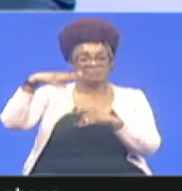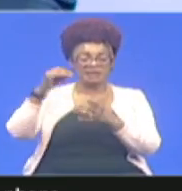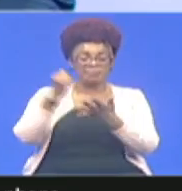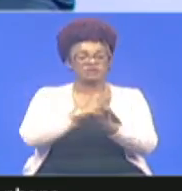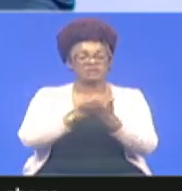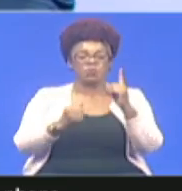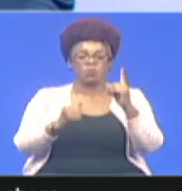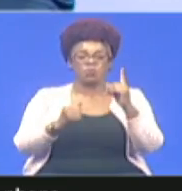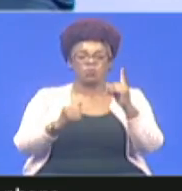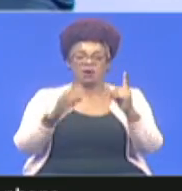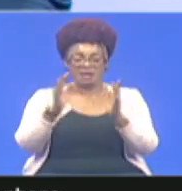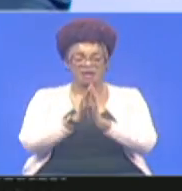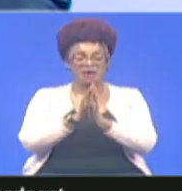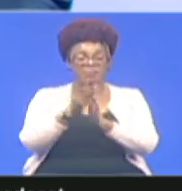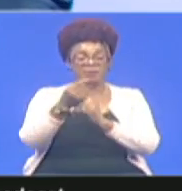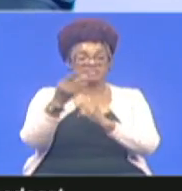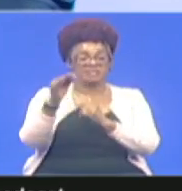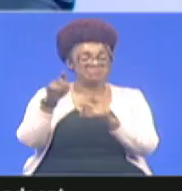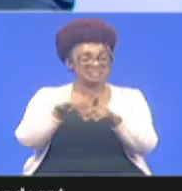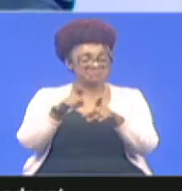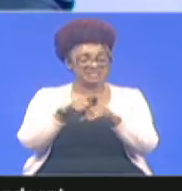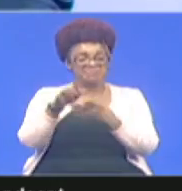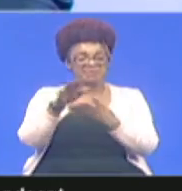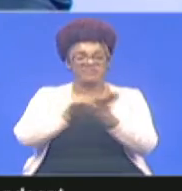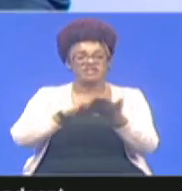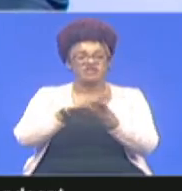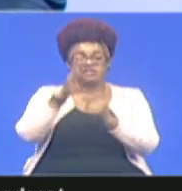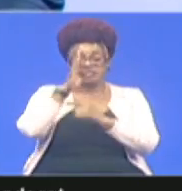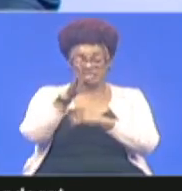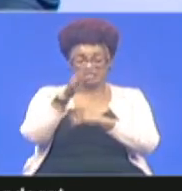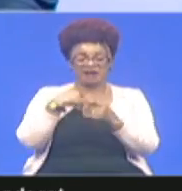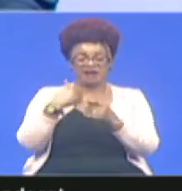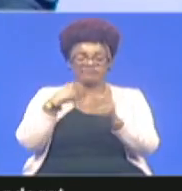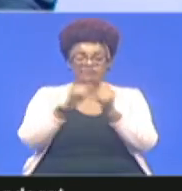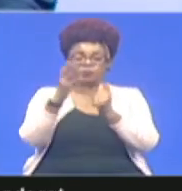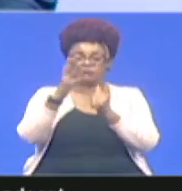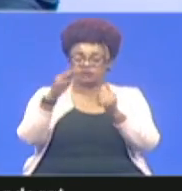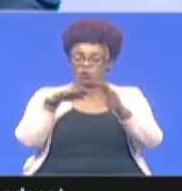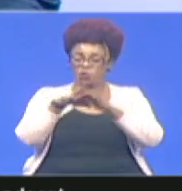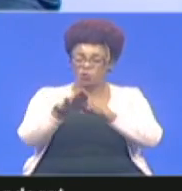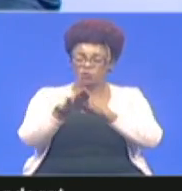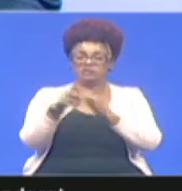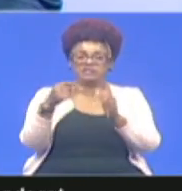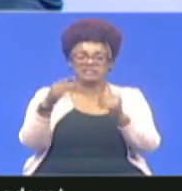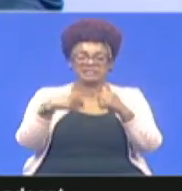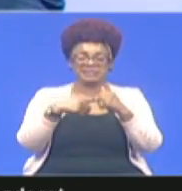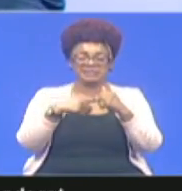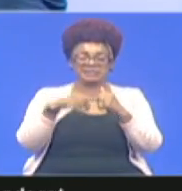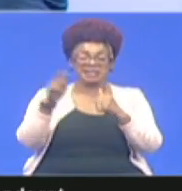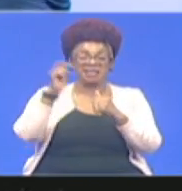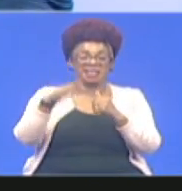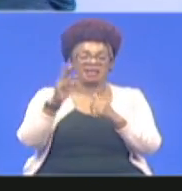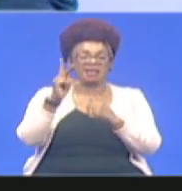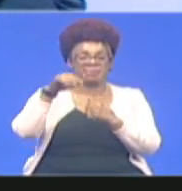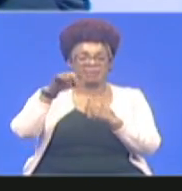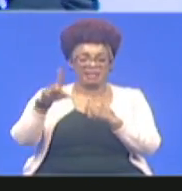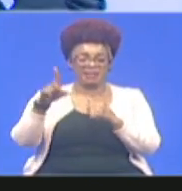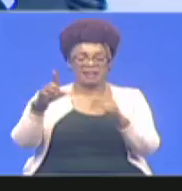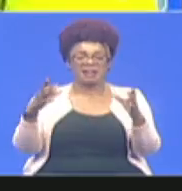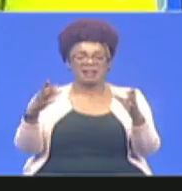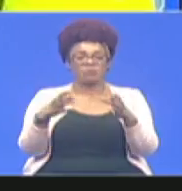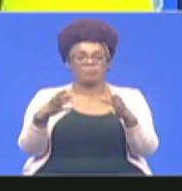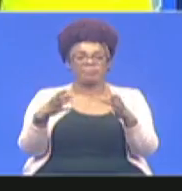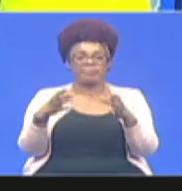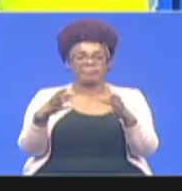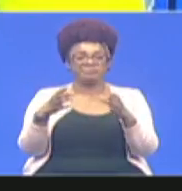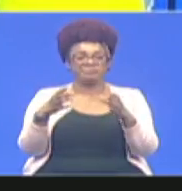1-0 away at the same venue. While Sunday saw 14 goals shared out in 6 Kenyan Premier League games.